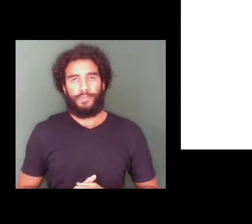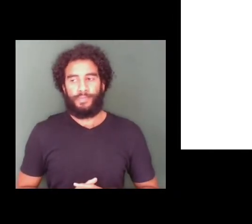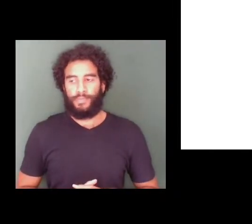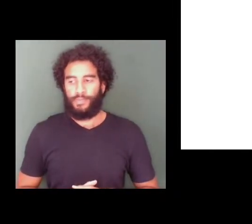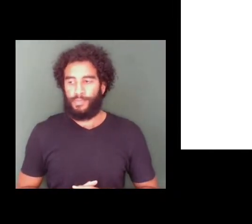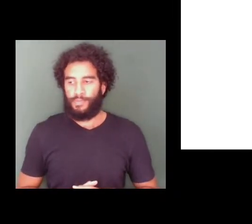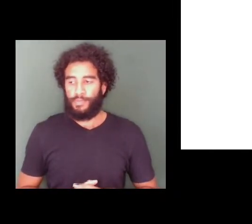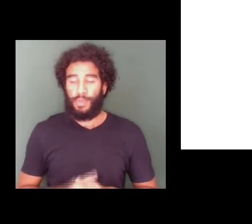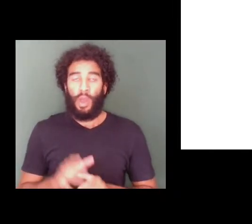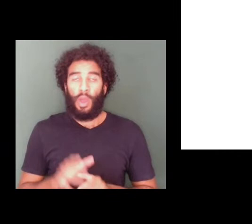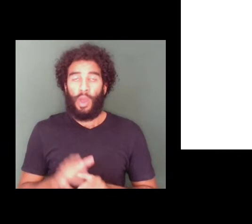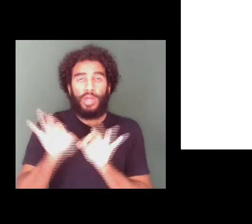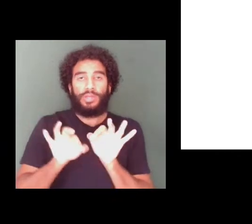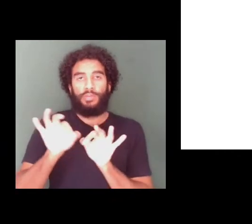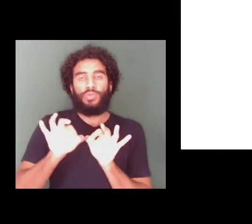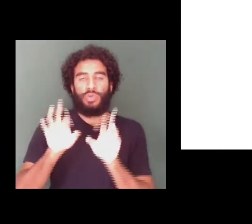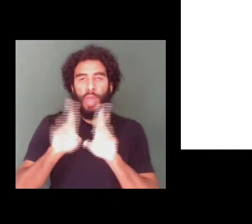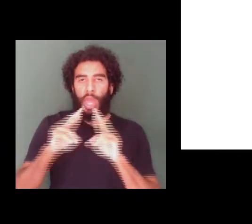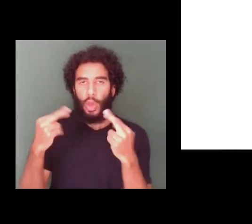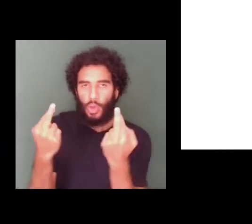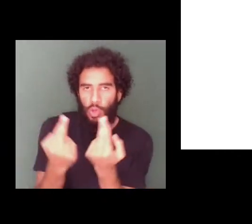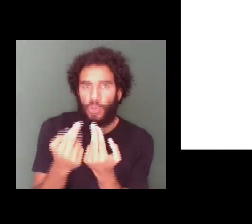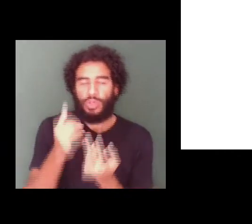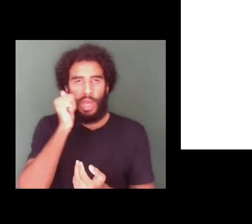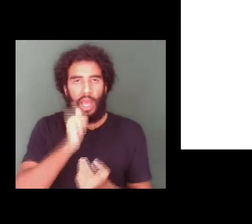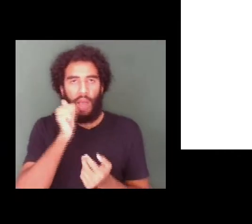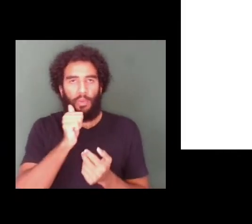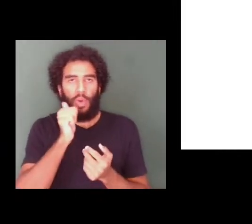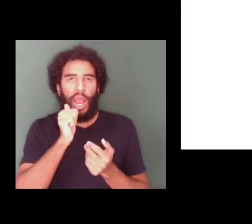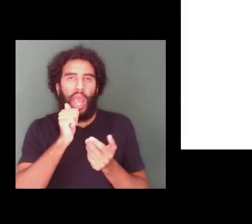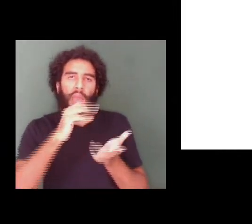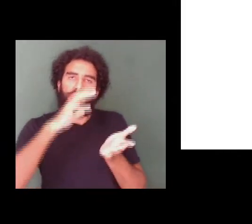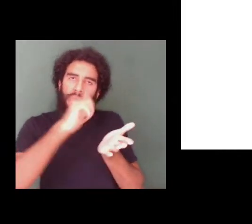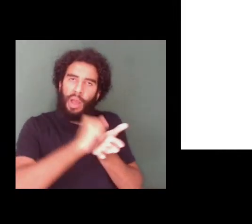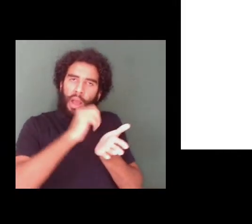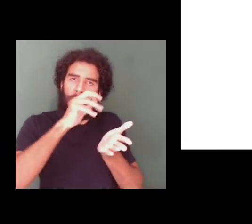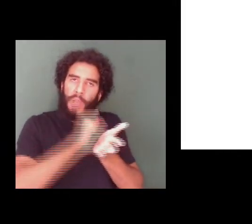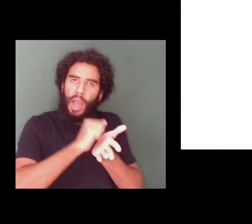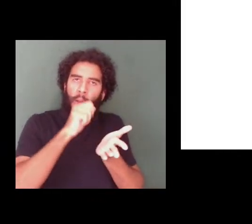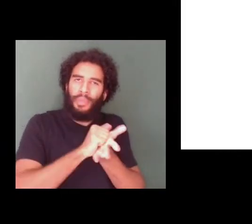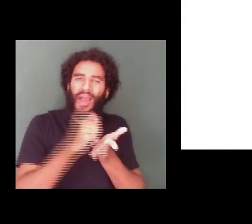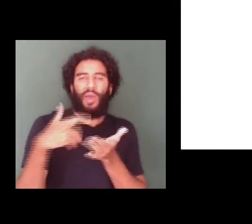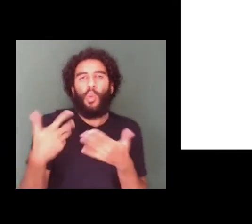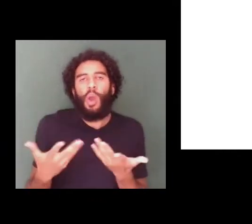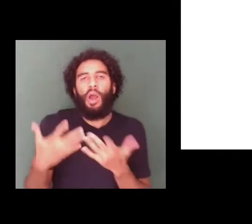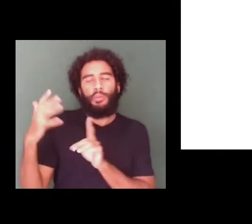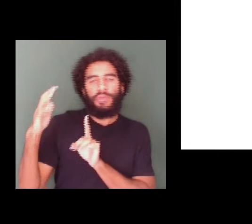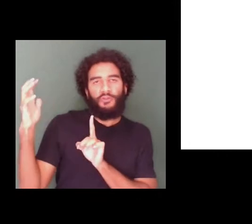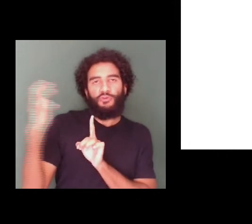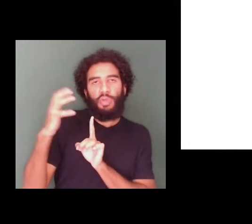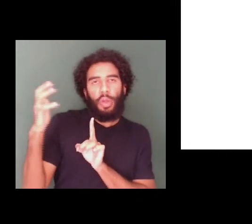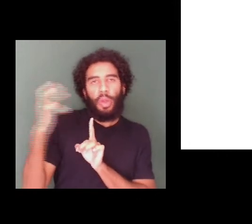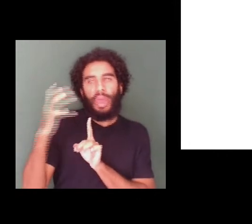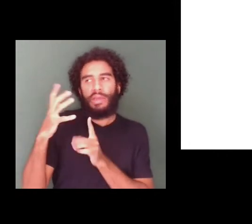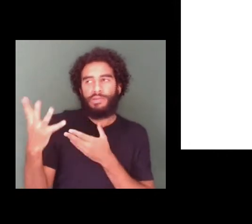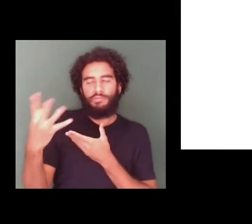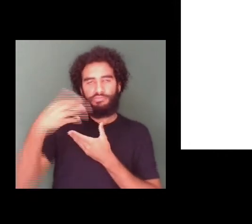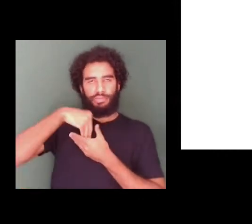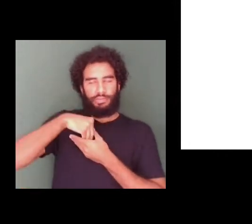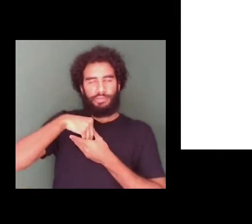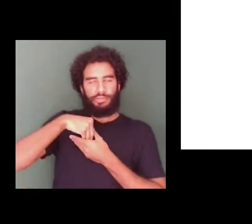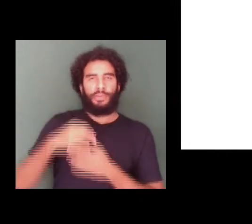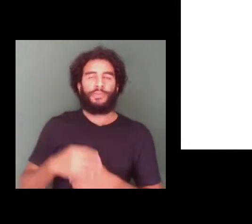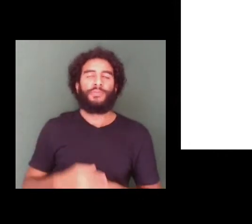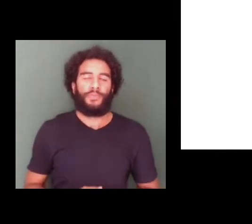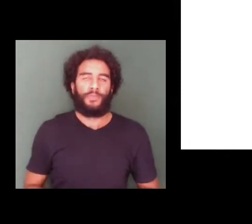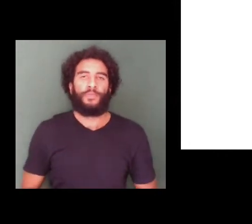those influencers around the mothers in terms of their healthcare professionals, their family members. And we did in-depth